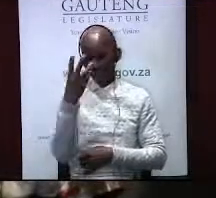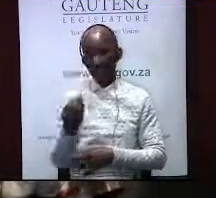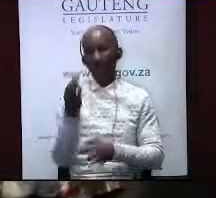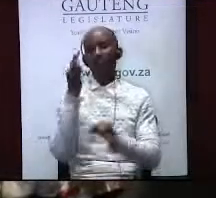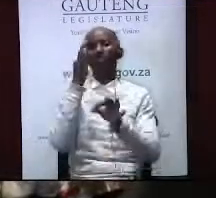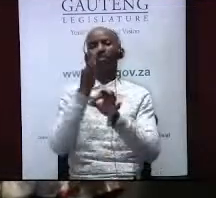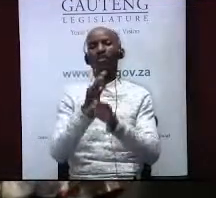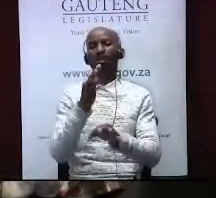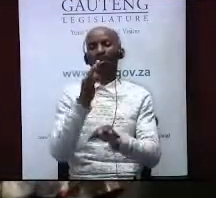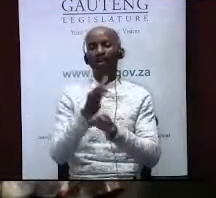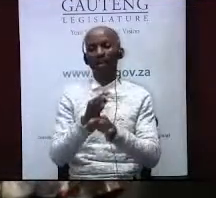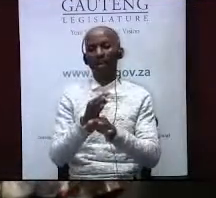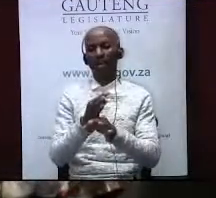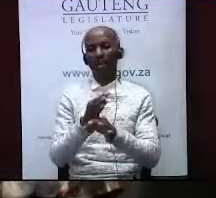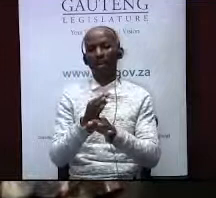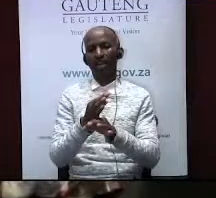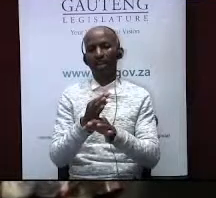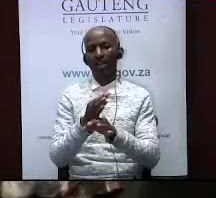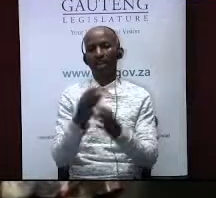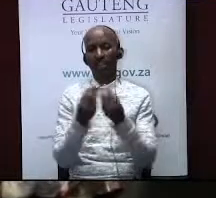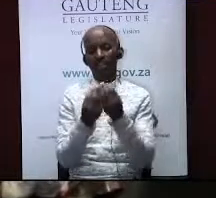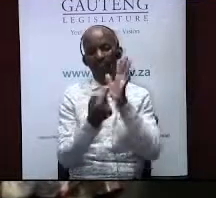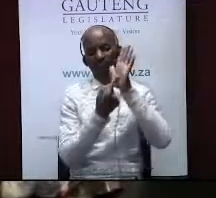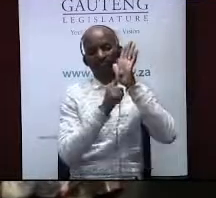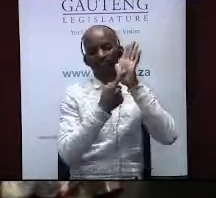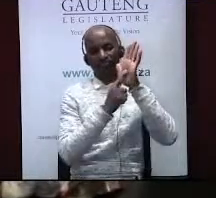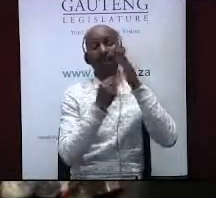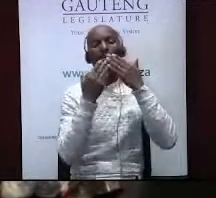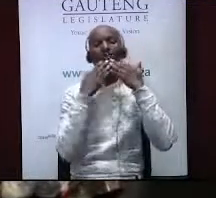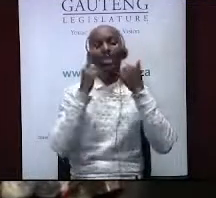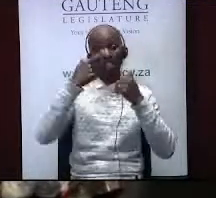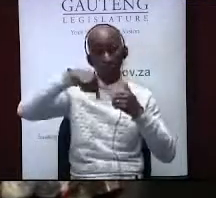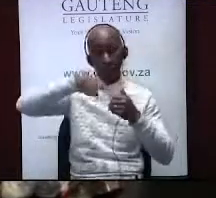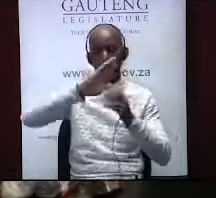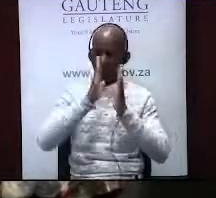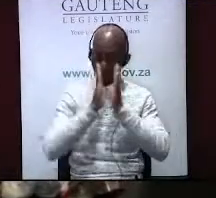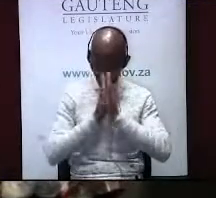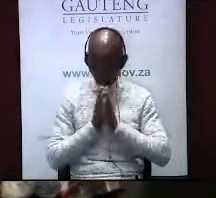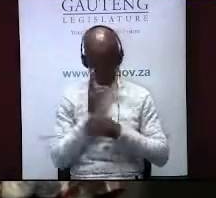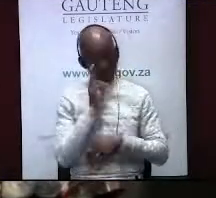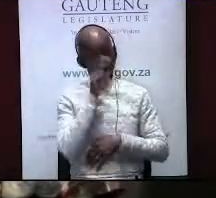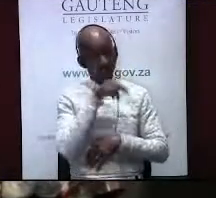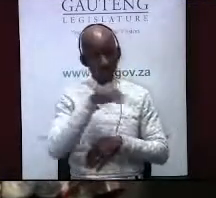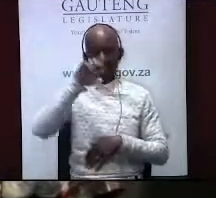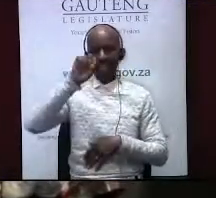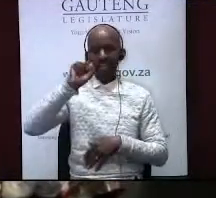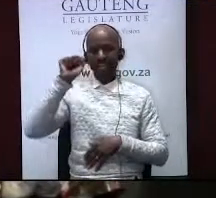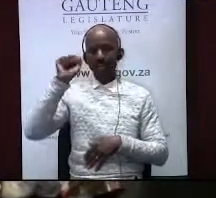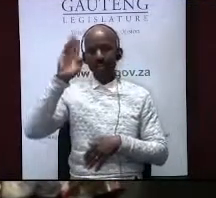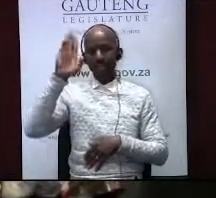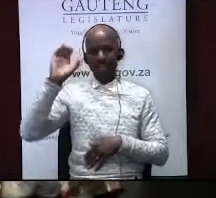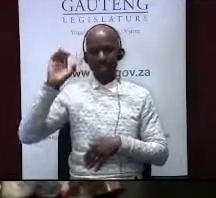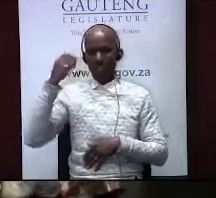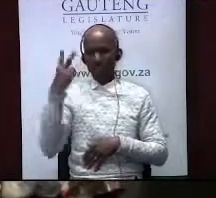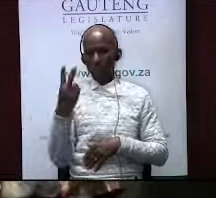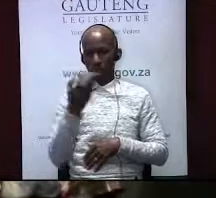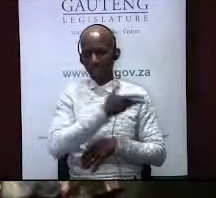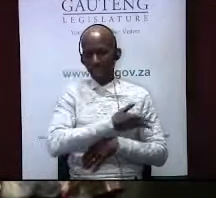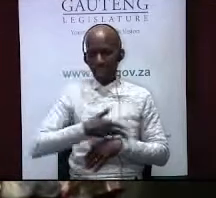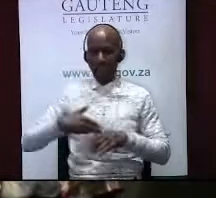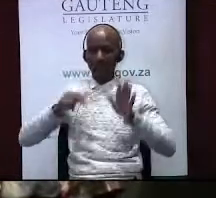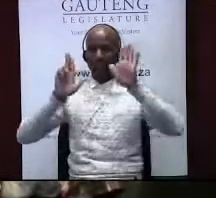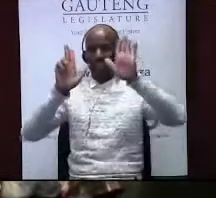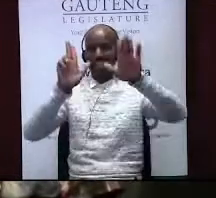Father's Matter film. Please, every church, watch SABC 2 at